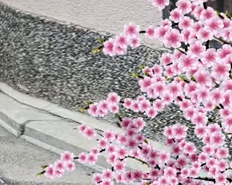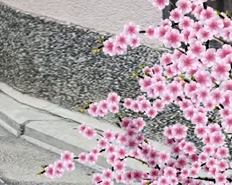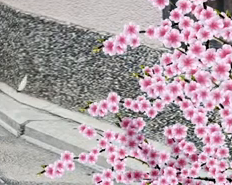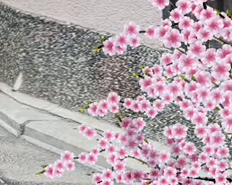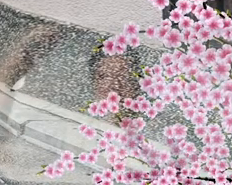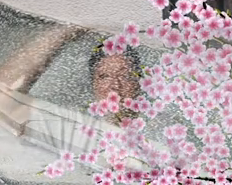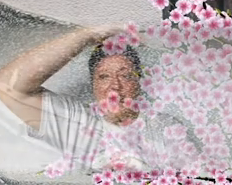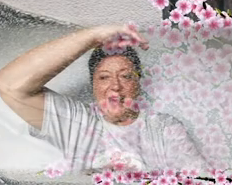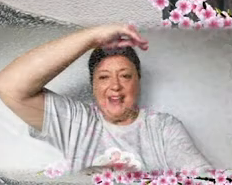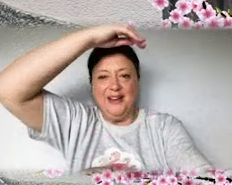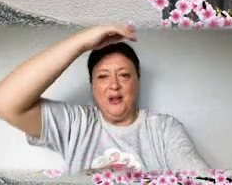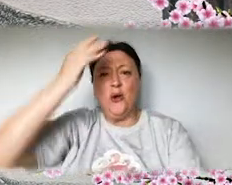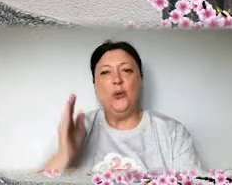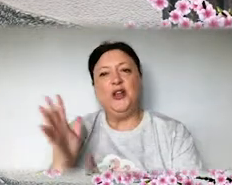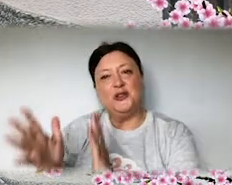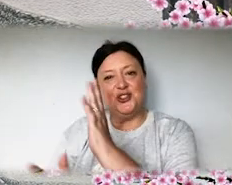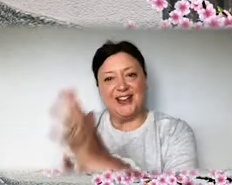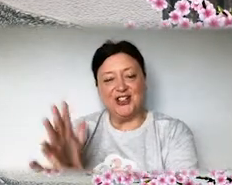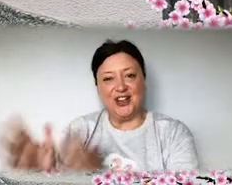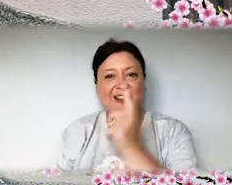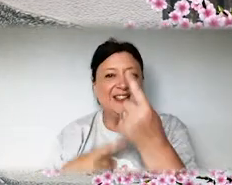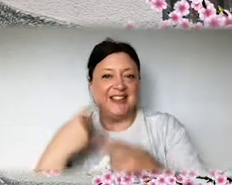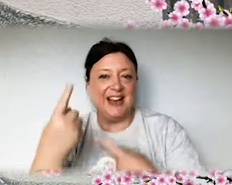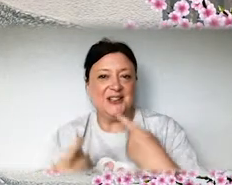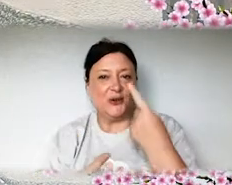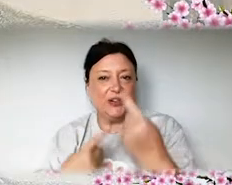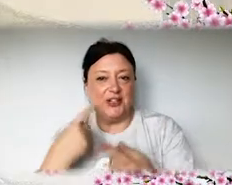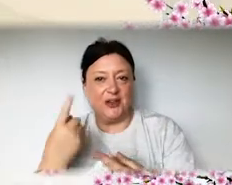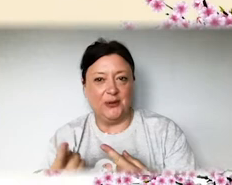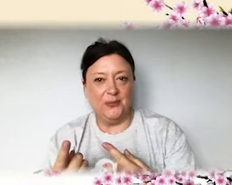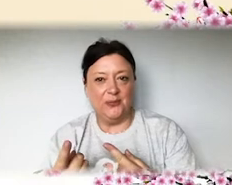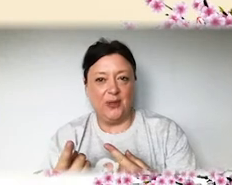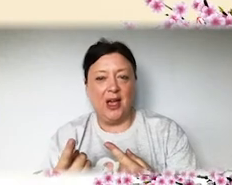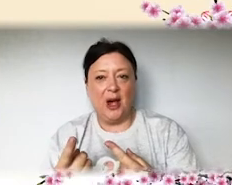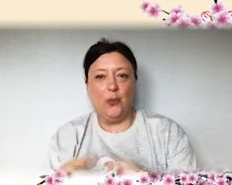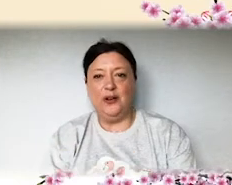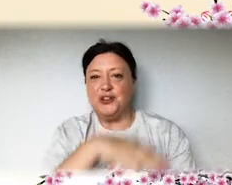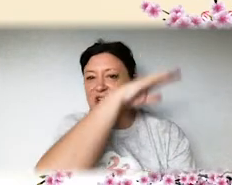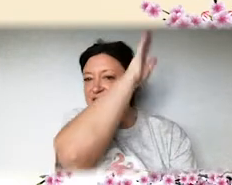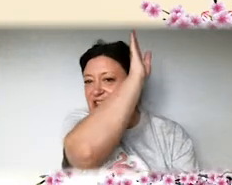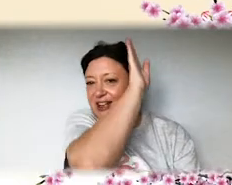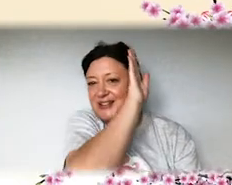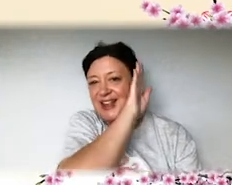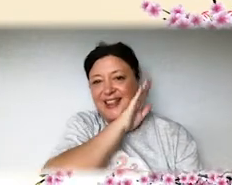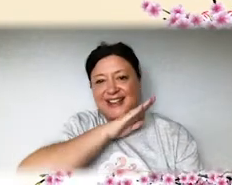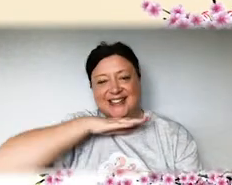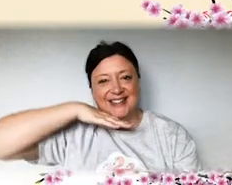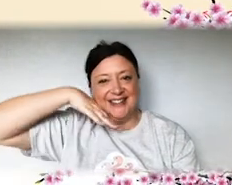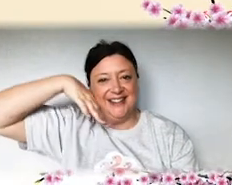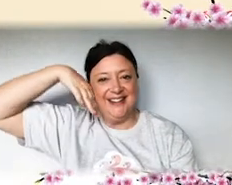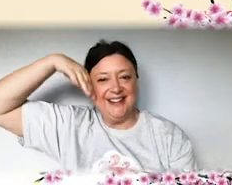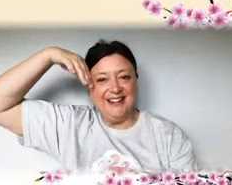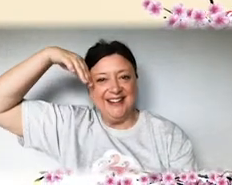ballet, we often use gestures to tell a story as well. And one of the ones that we do goes under our face like